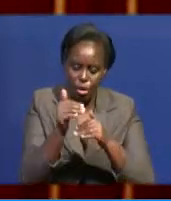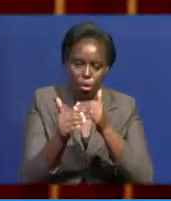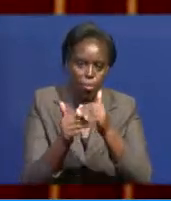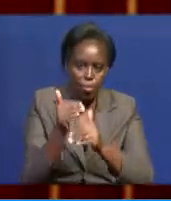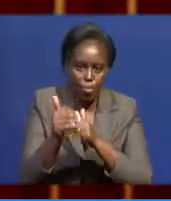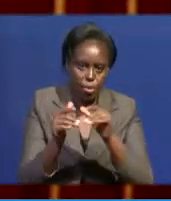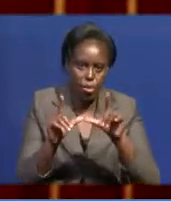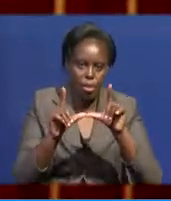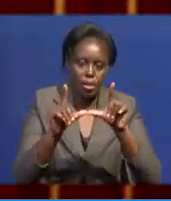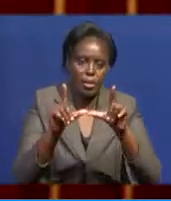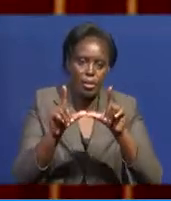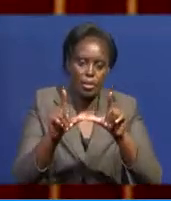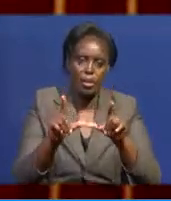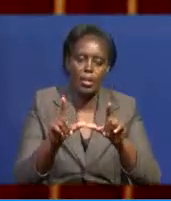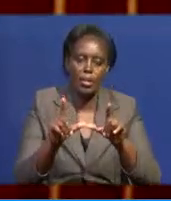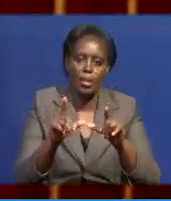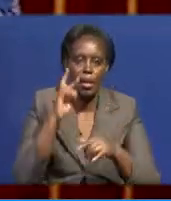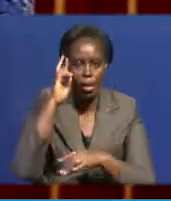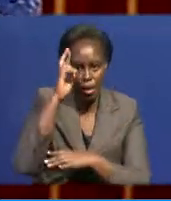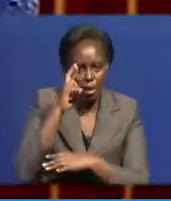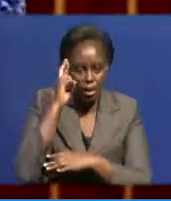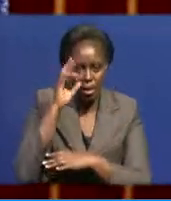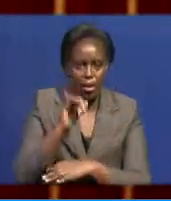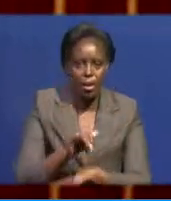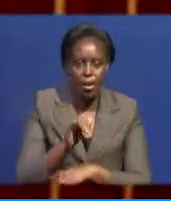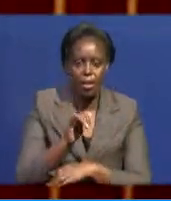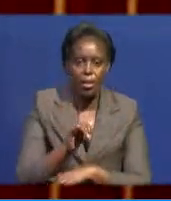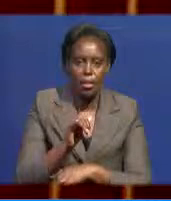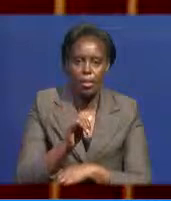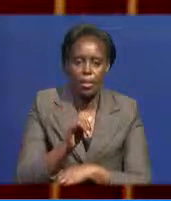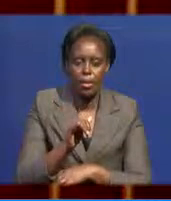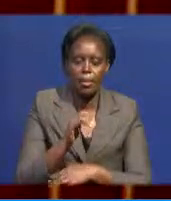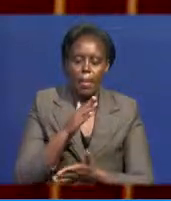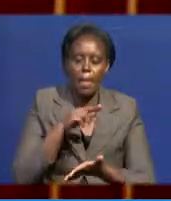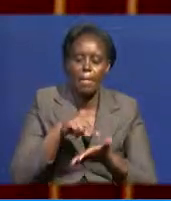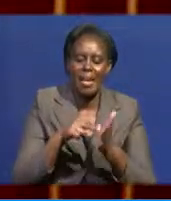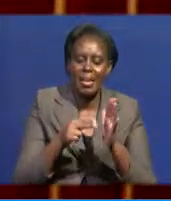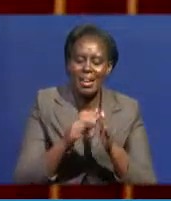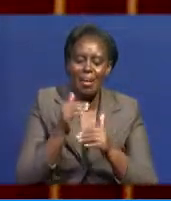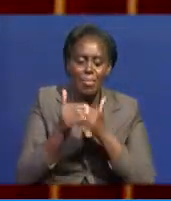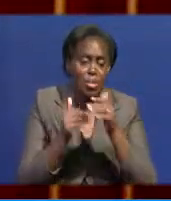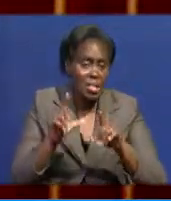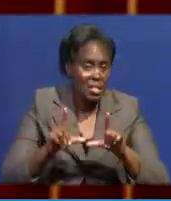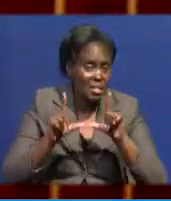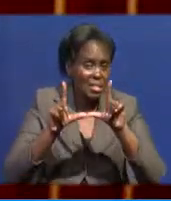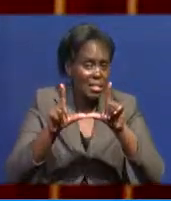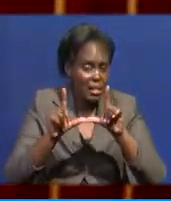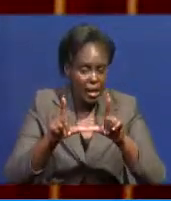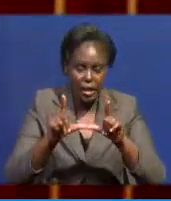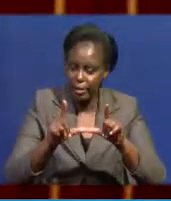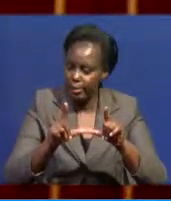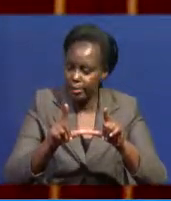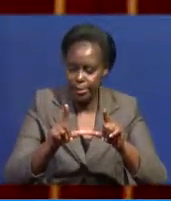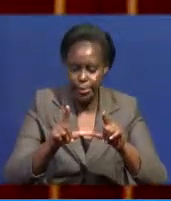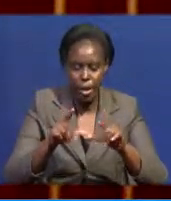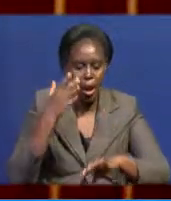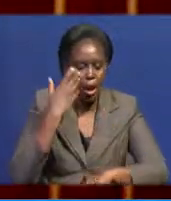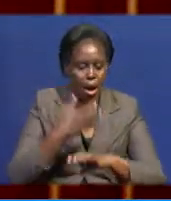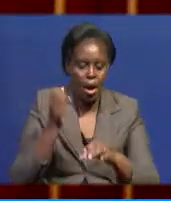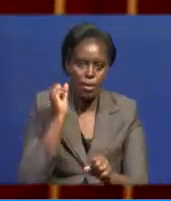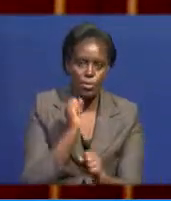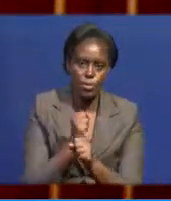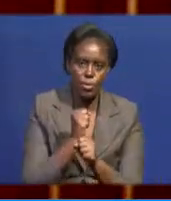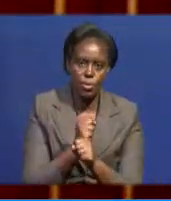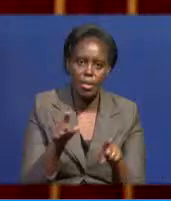processing of the title. And you realize that it is quite a huge a task and therefore a huge